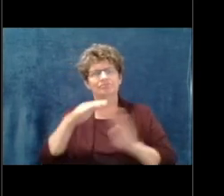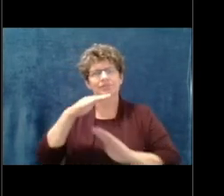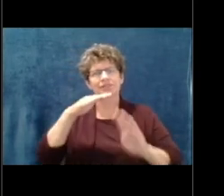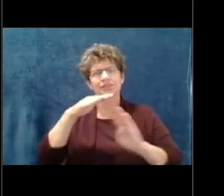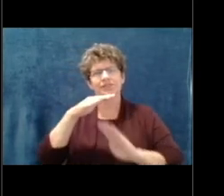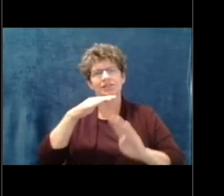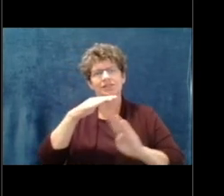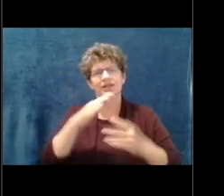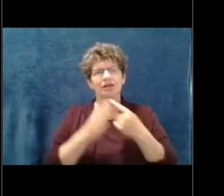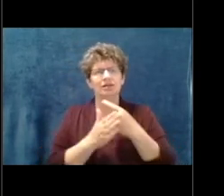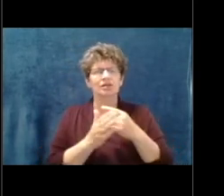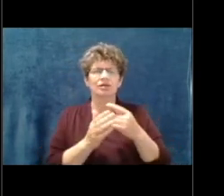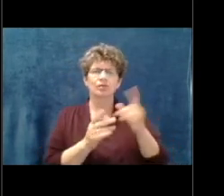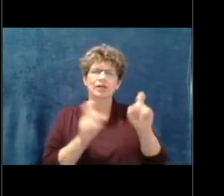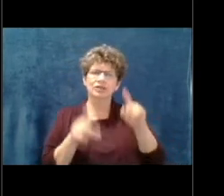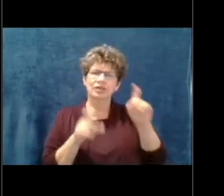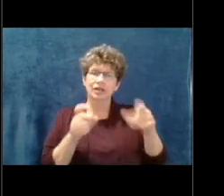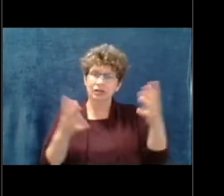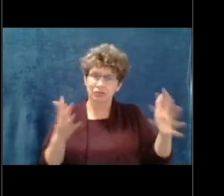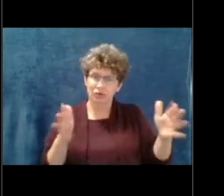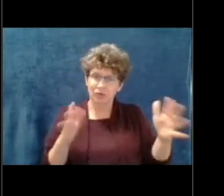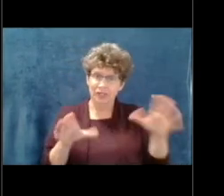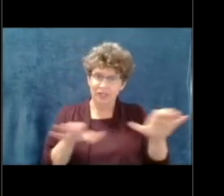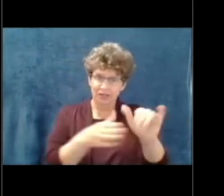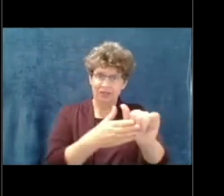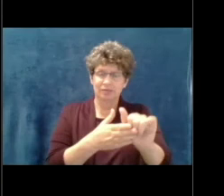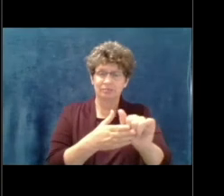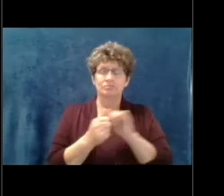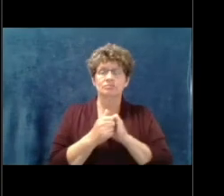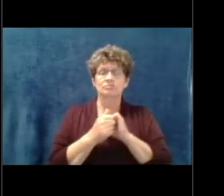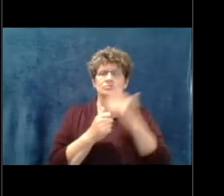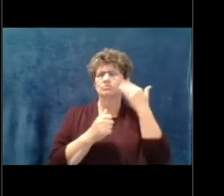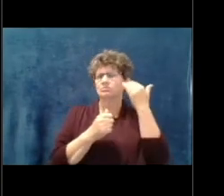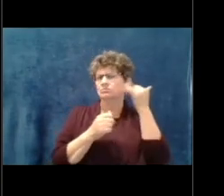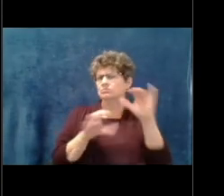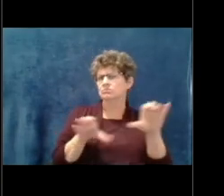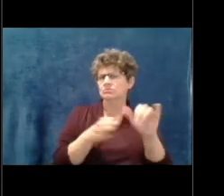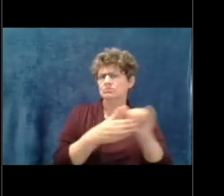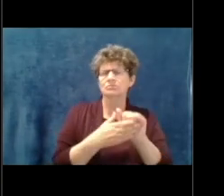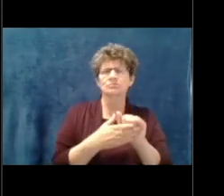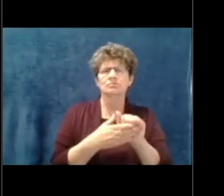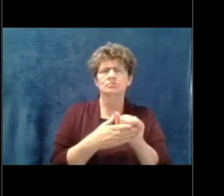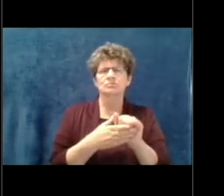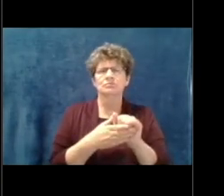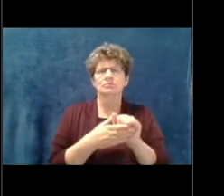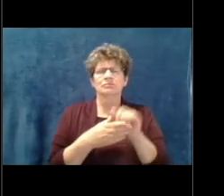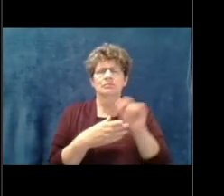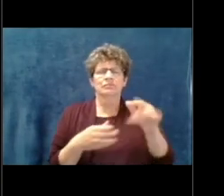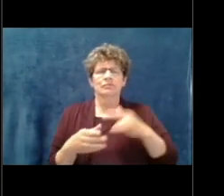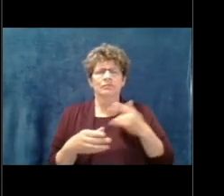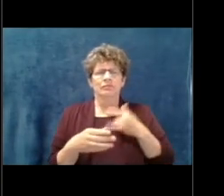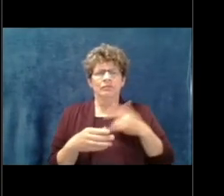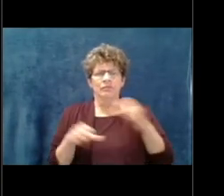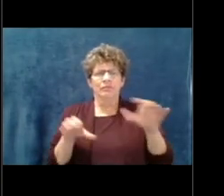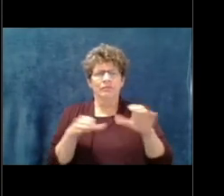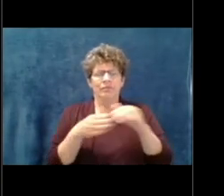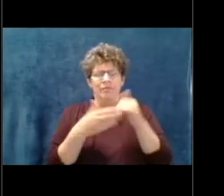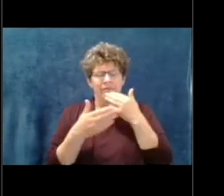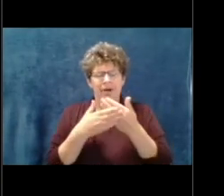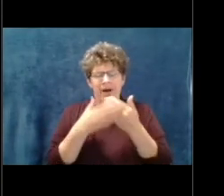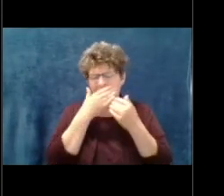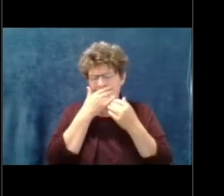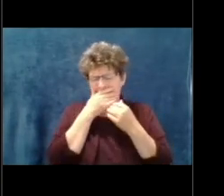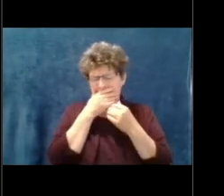resiliency questionnaire that you've already done. And the purpose of it is to help you identify where you think you're doing well in life and where you'd like to work more, where